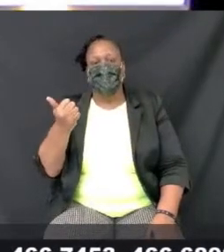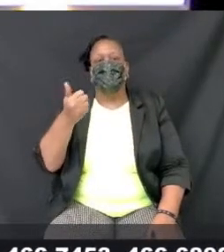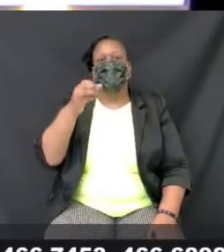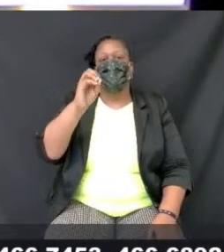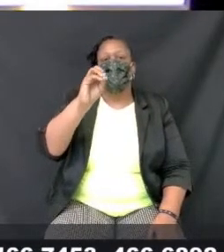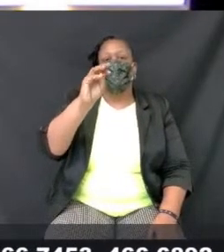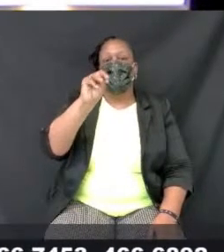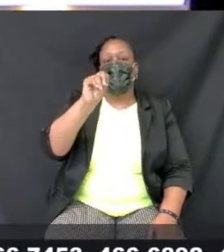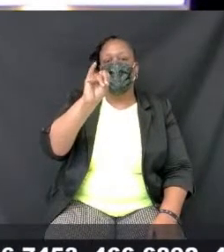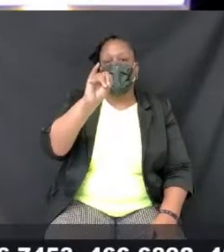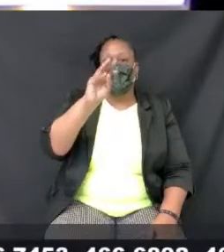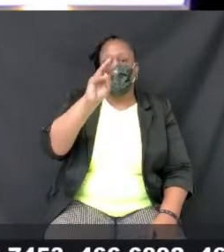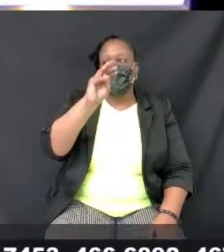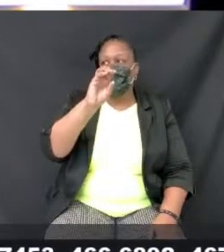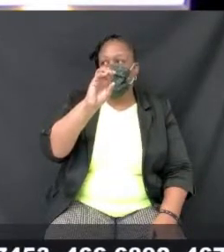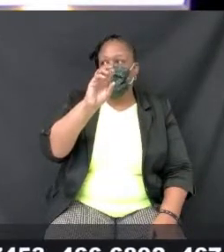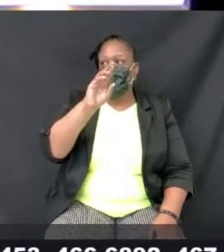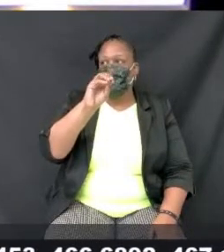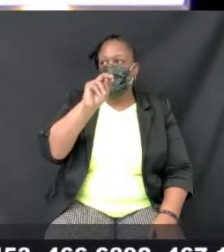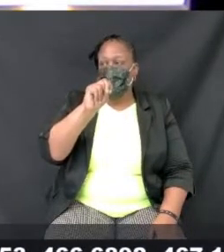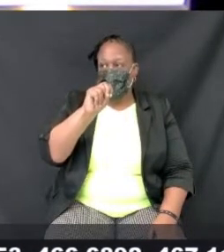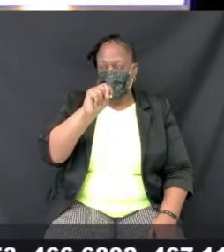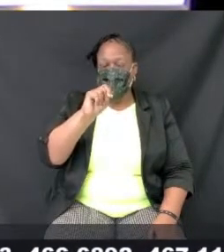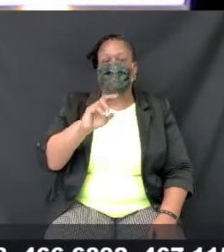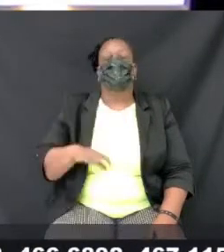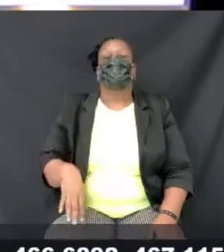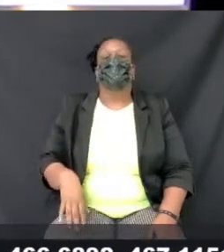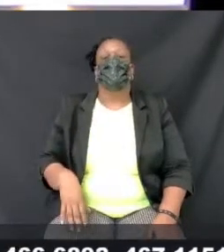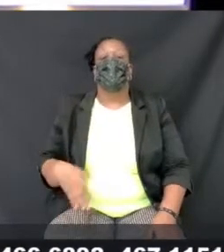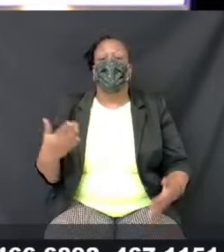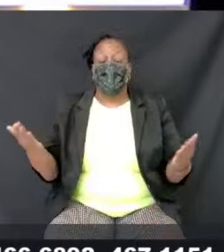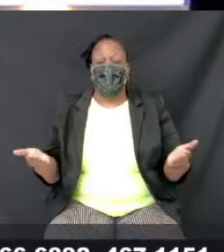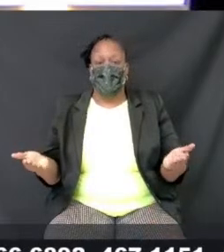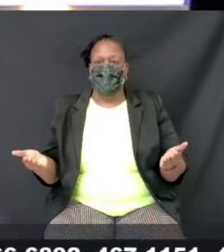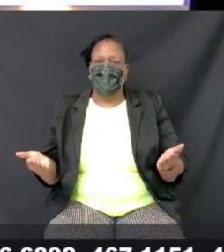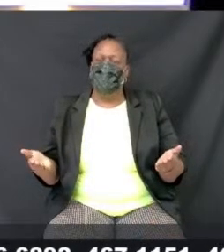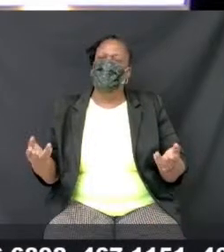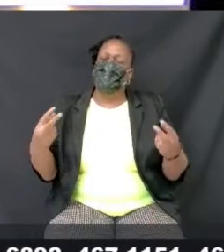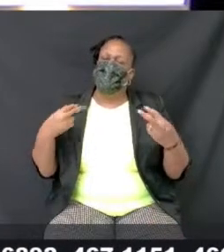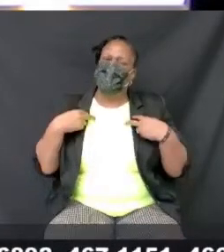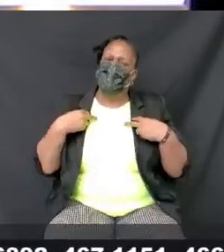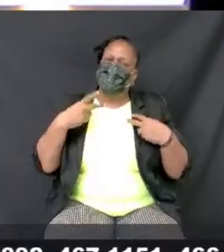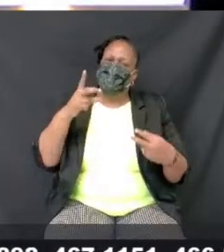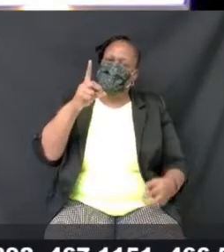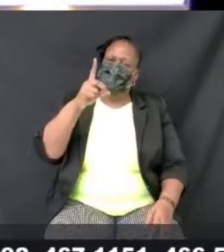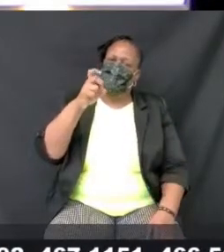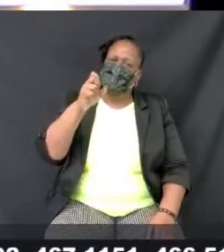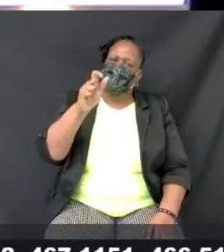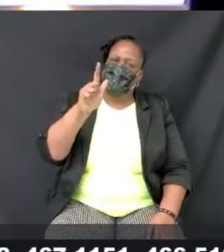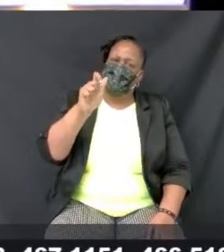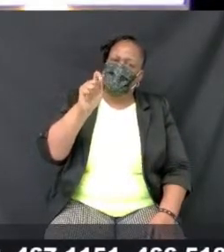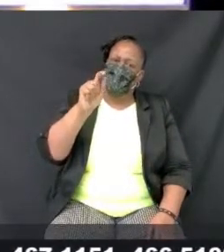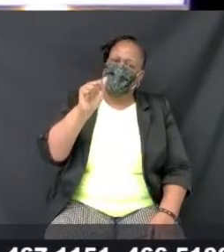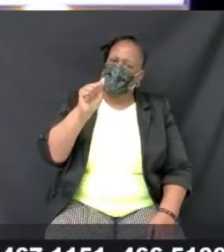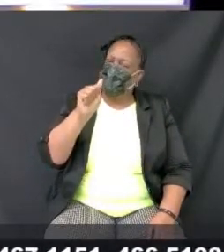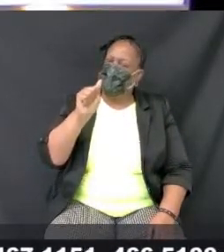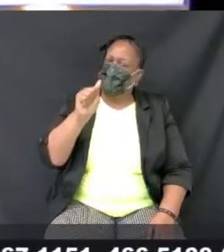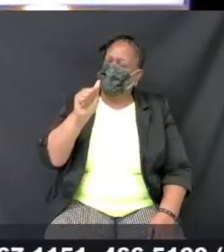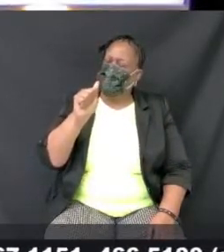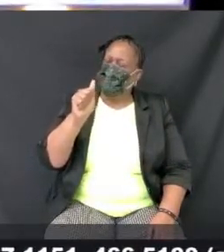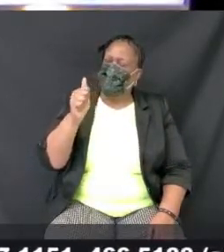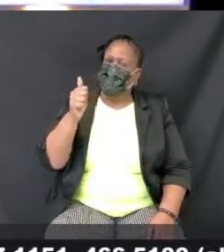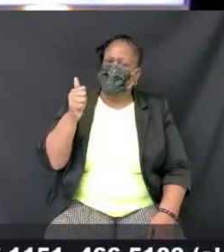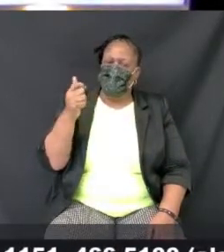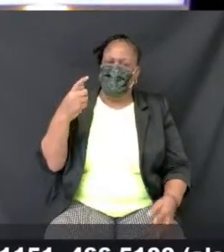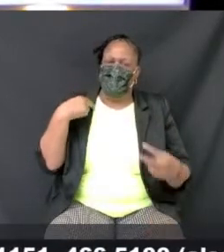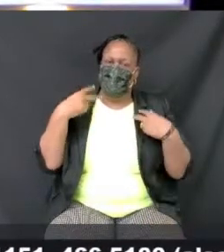I just want to take my time and answer that. When we had the quarantine period in